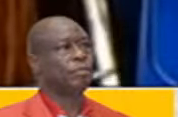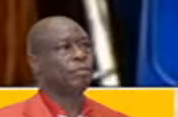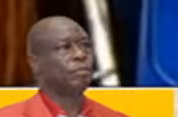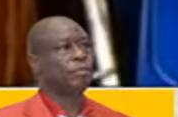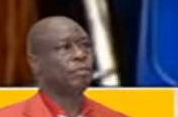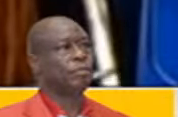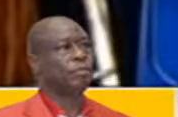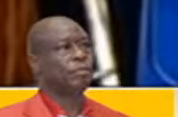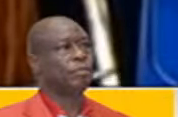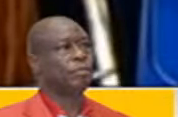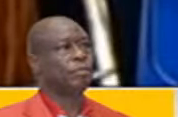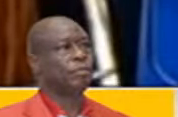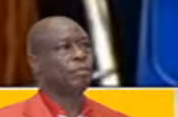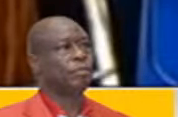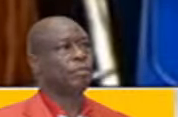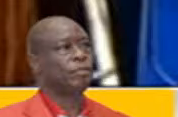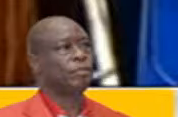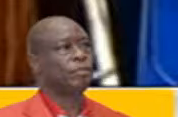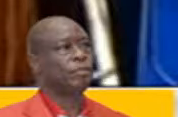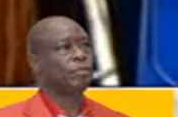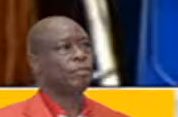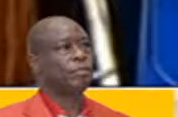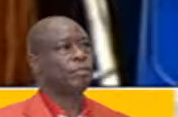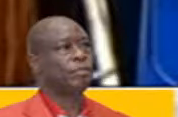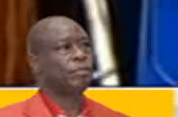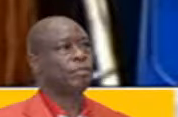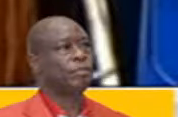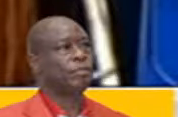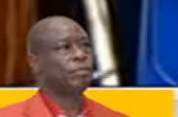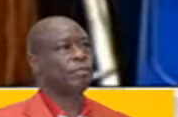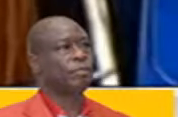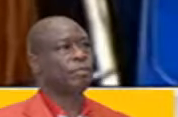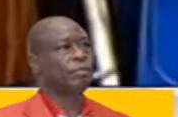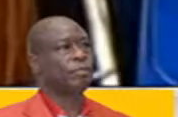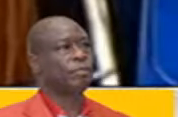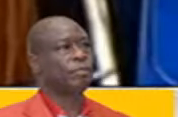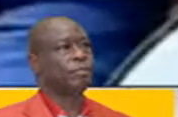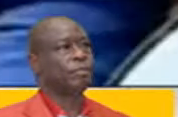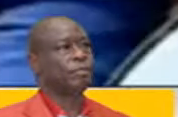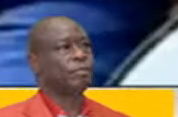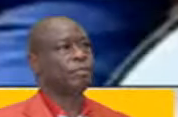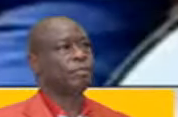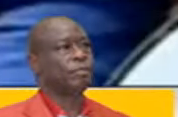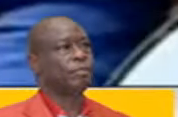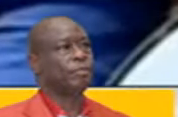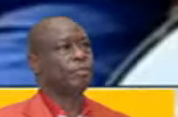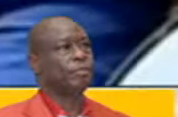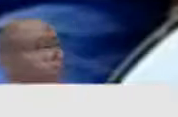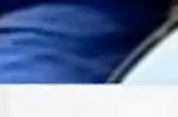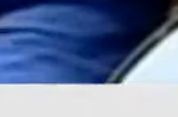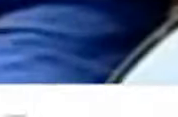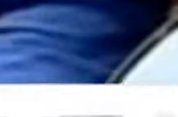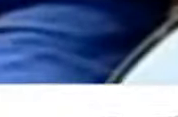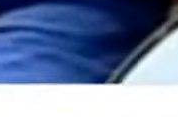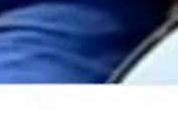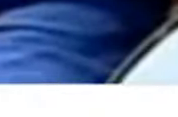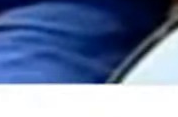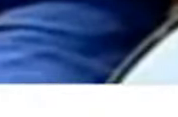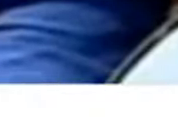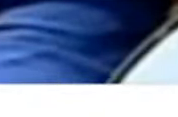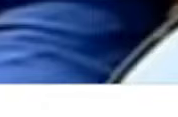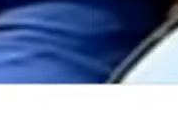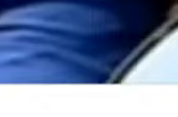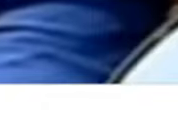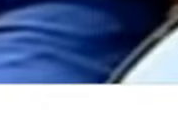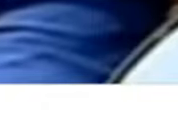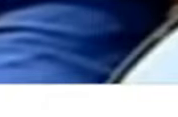34 of his response to the motion. In summary, the terms of the secret agreement were that, one, the Deputy President would buy the